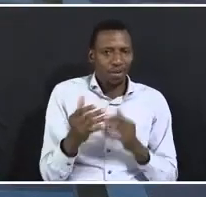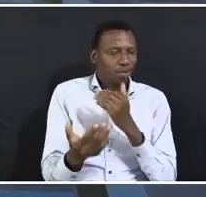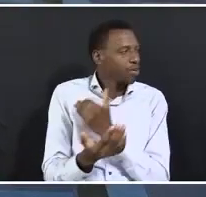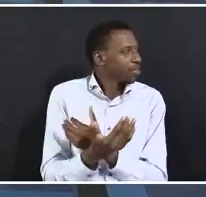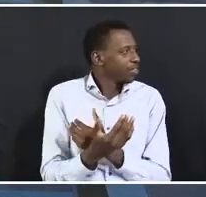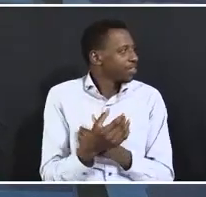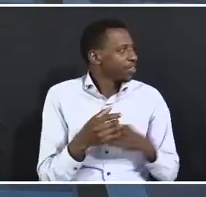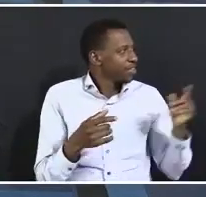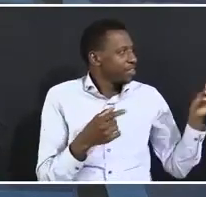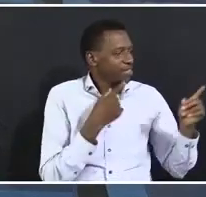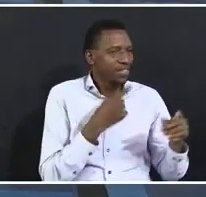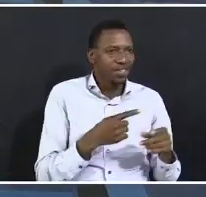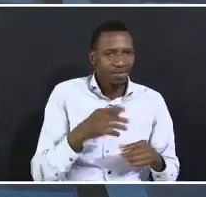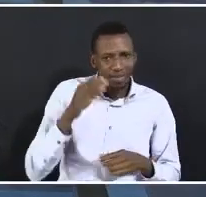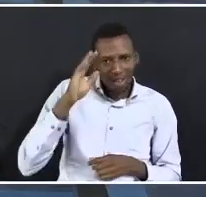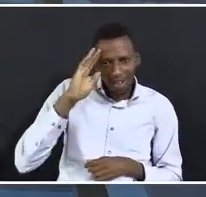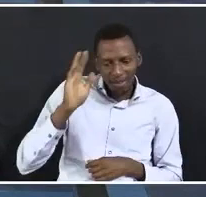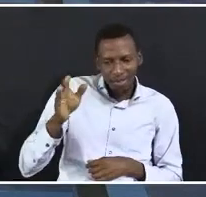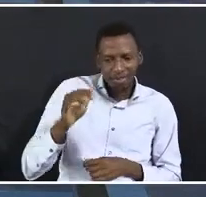And I say, lady,